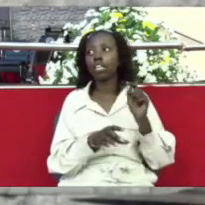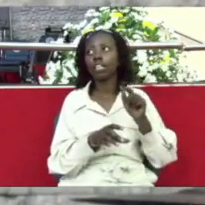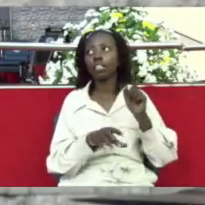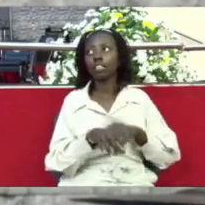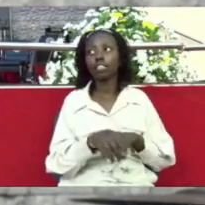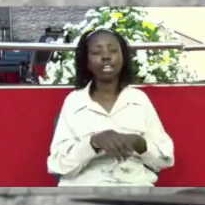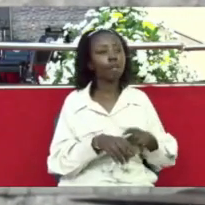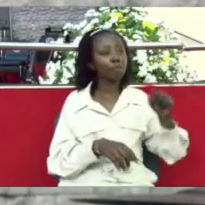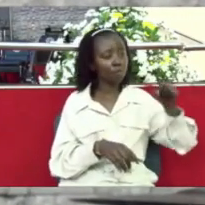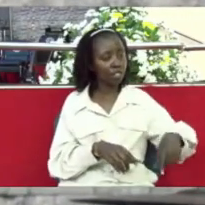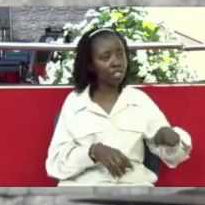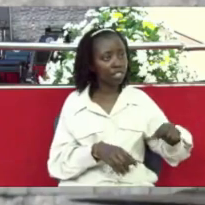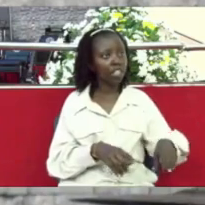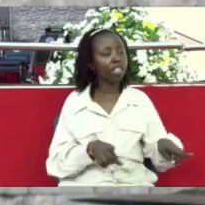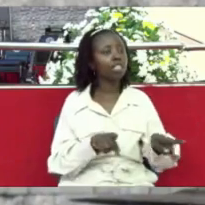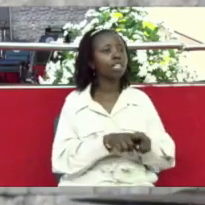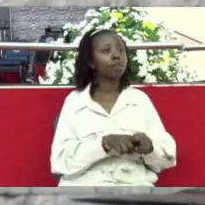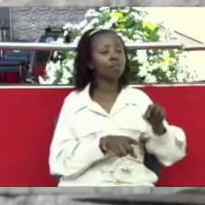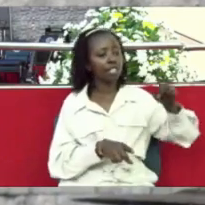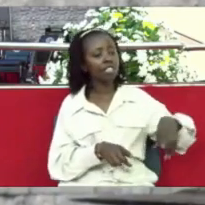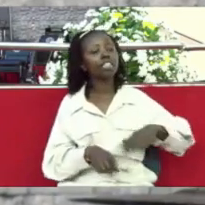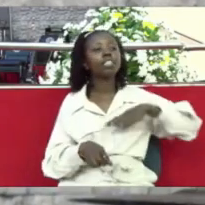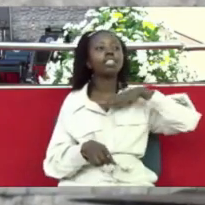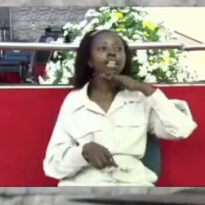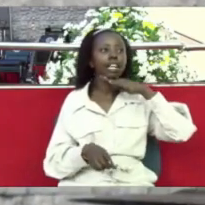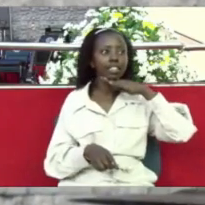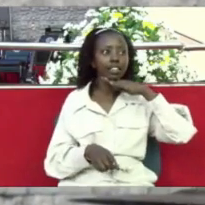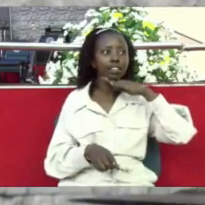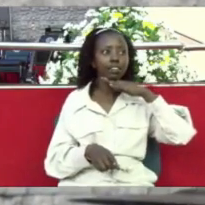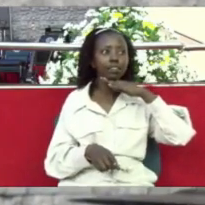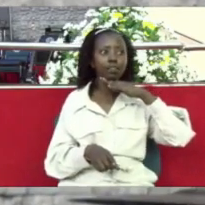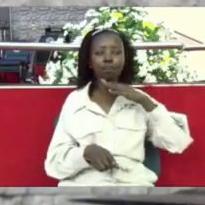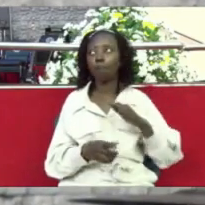it is useless to you. Don't dig it up. Okay, now we're going to number